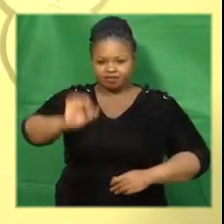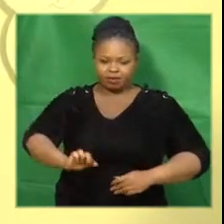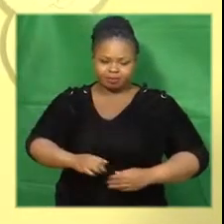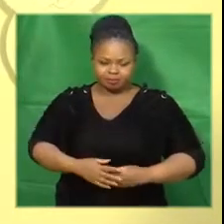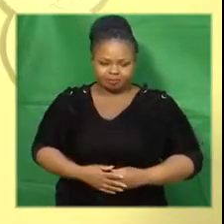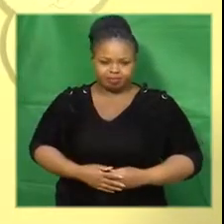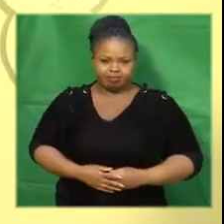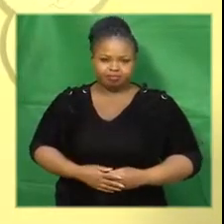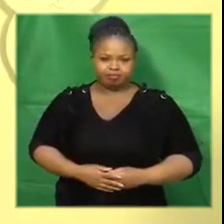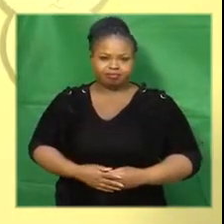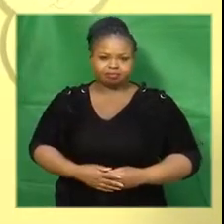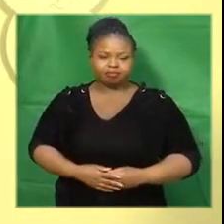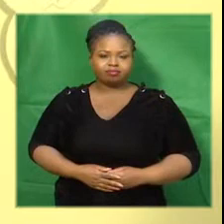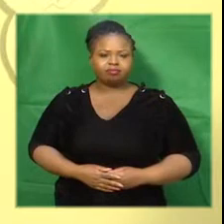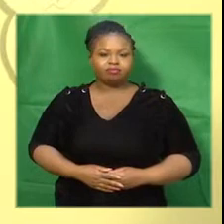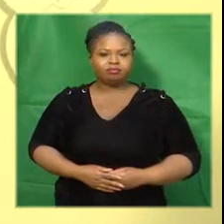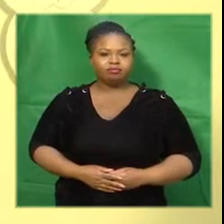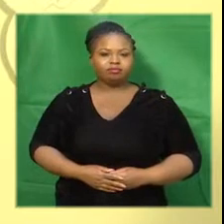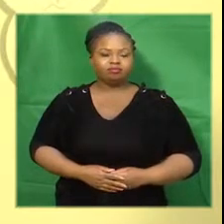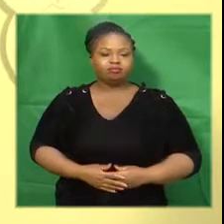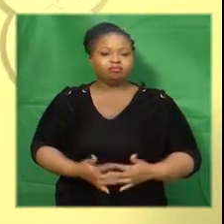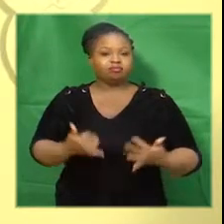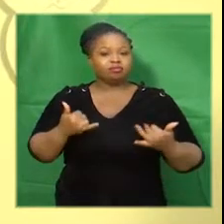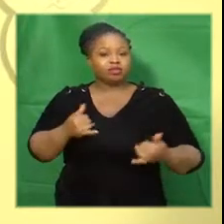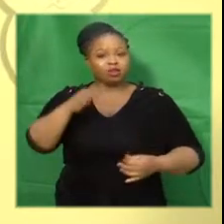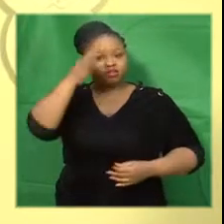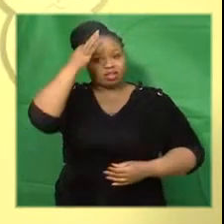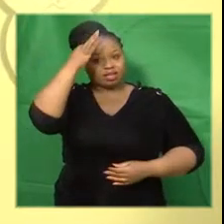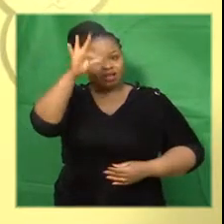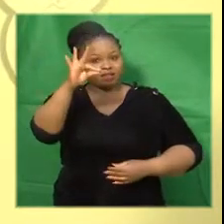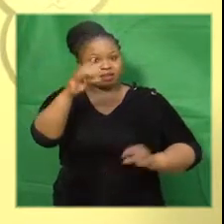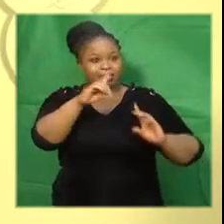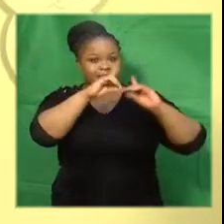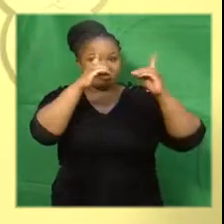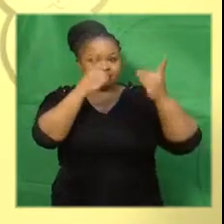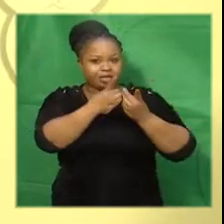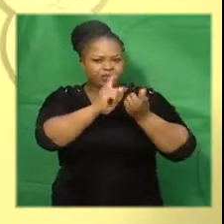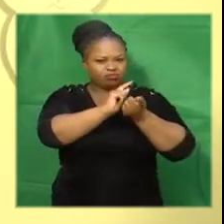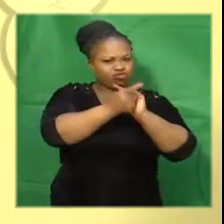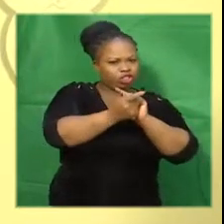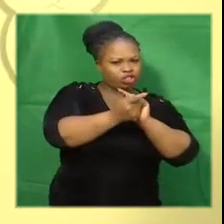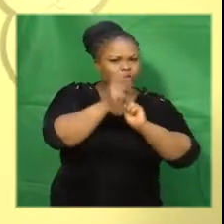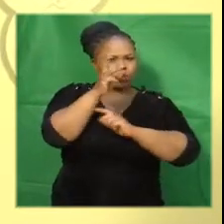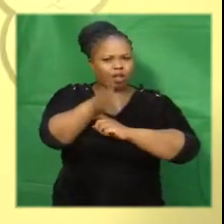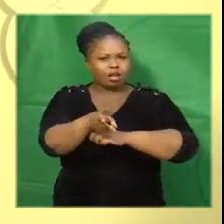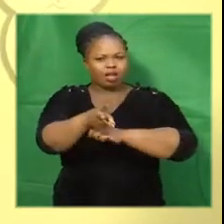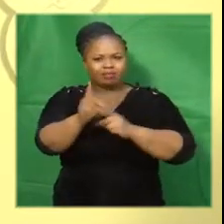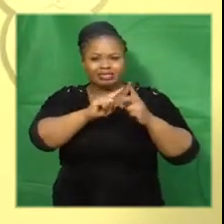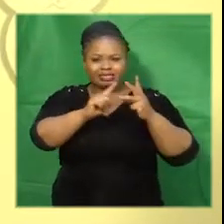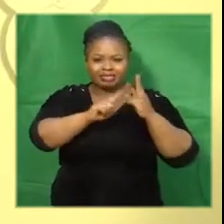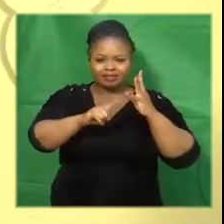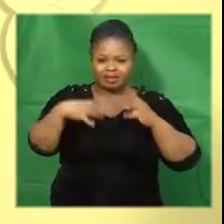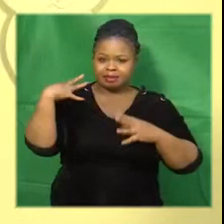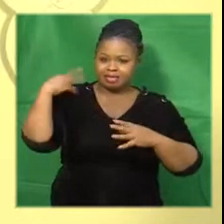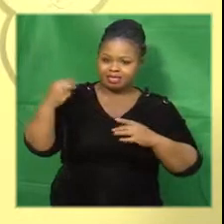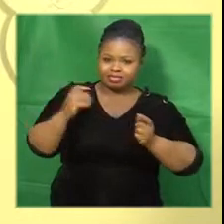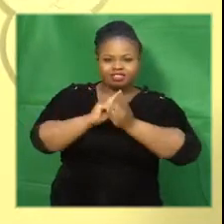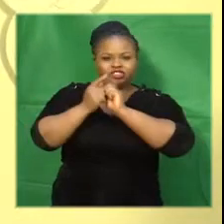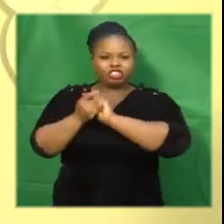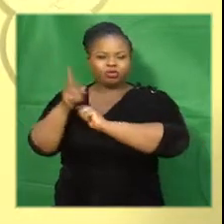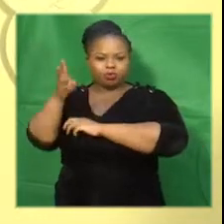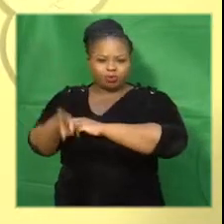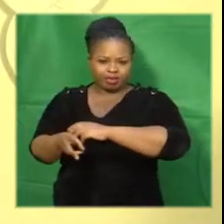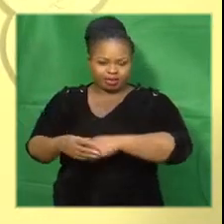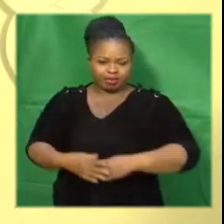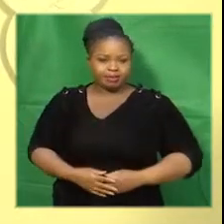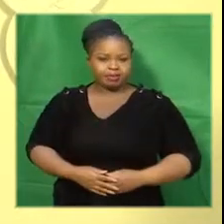We're making certain changes to the configuration of government departments and ministries. The first of